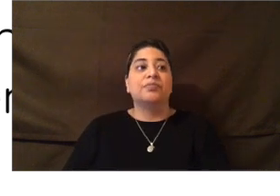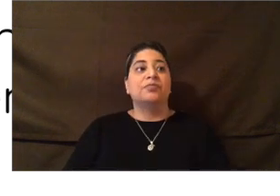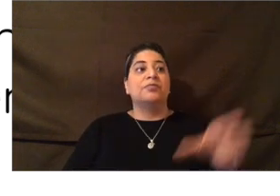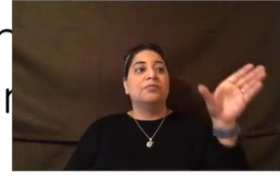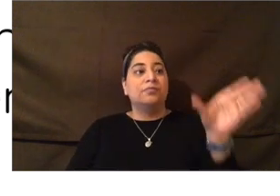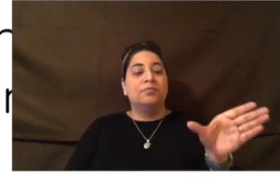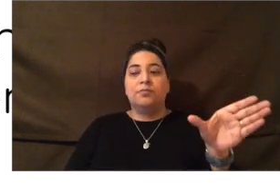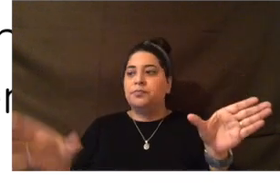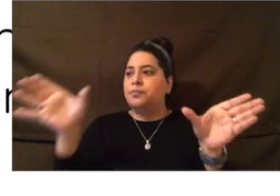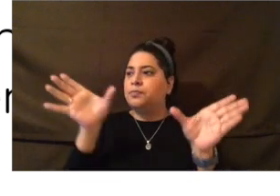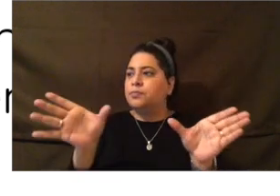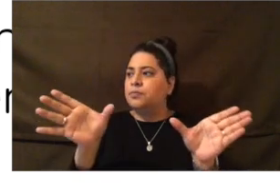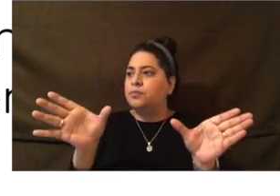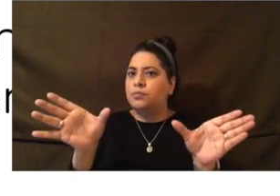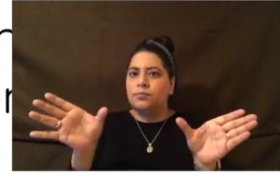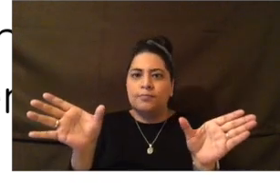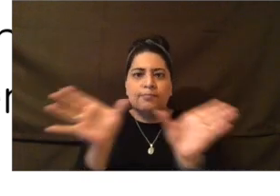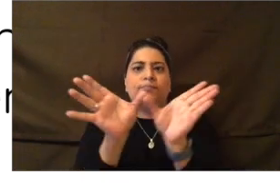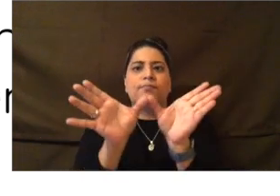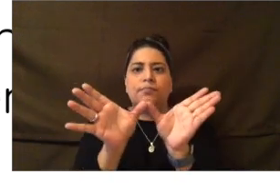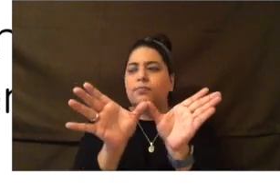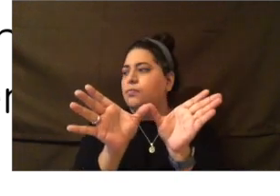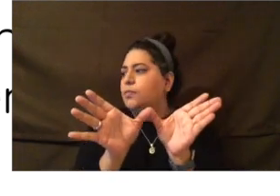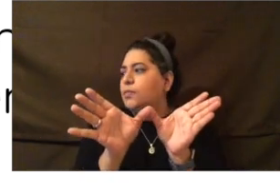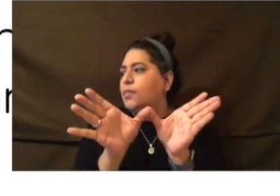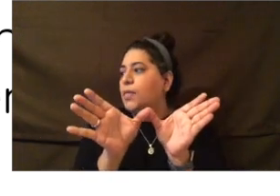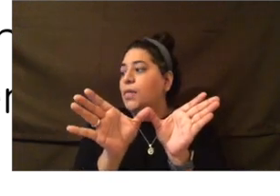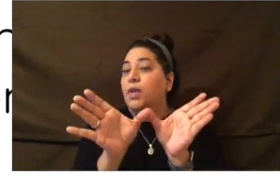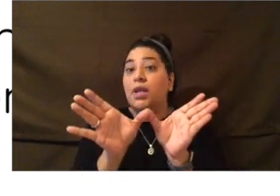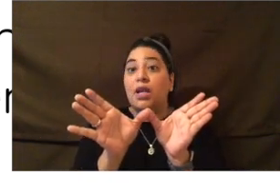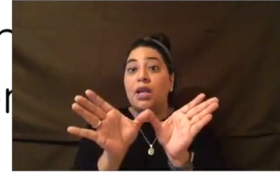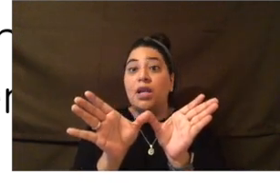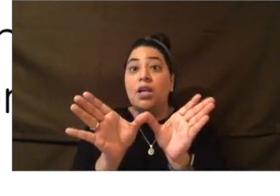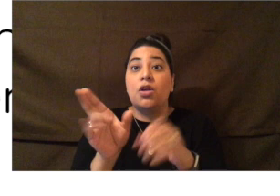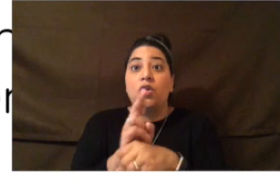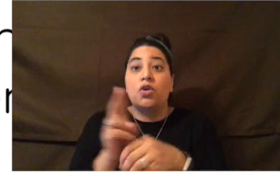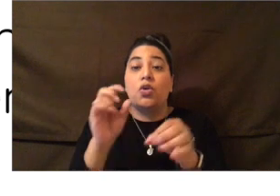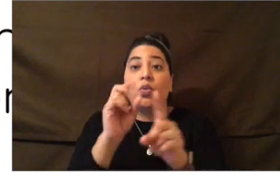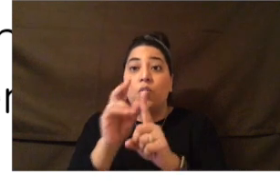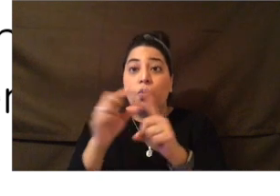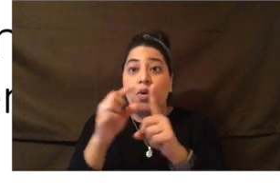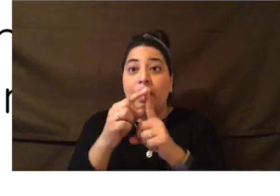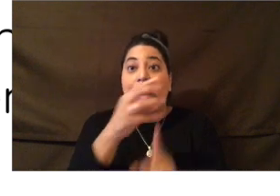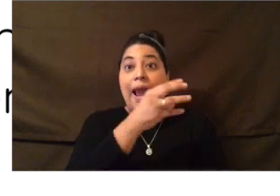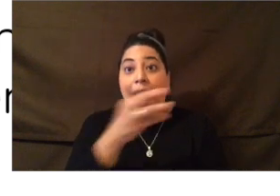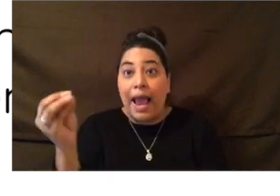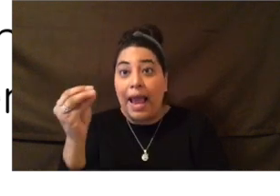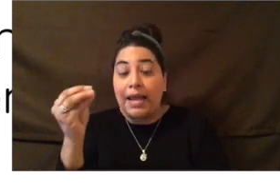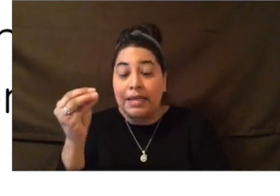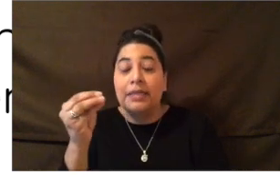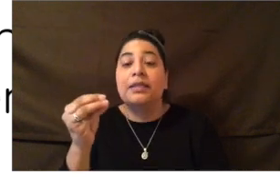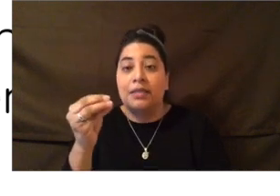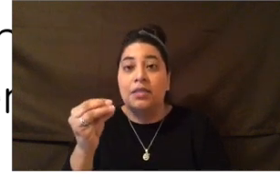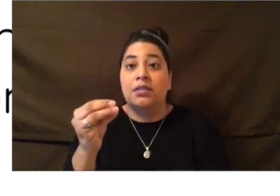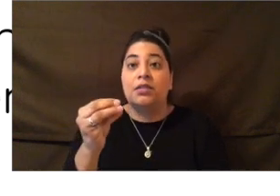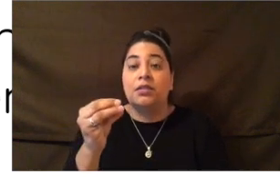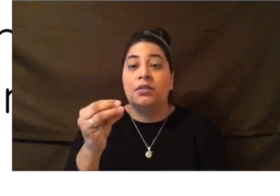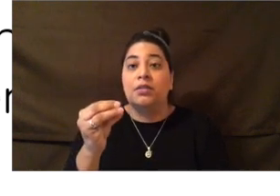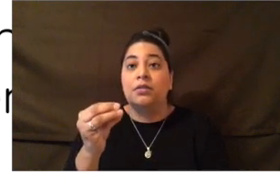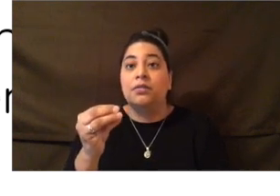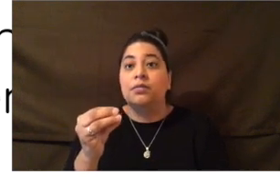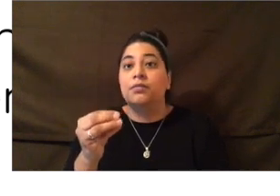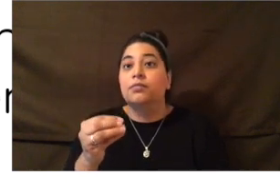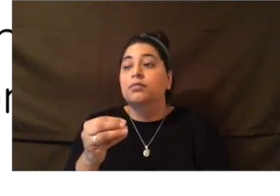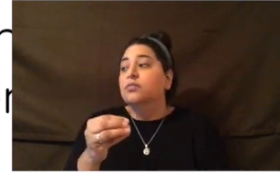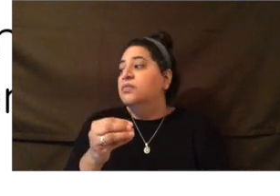independent clauses on their own. Jace brought tacos to the party. Tucker brought chips. I can join them with the coordinating